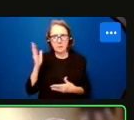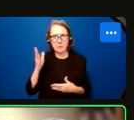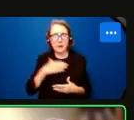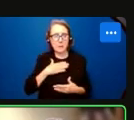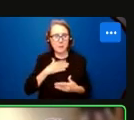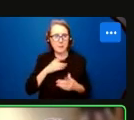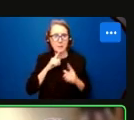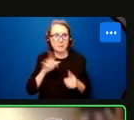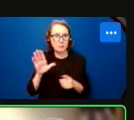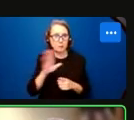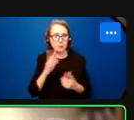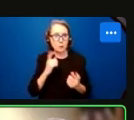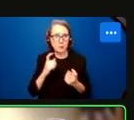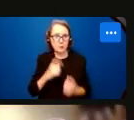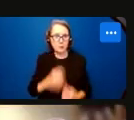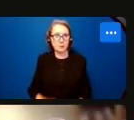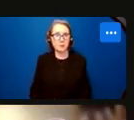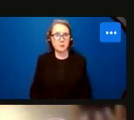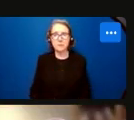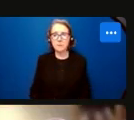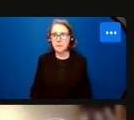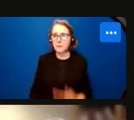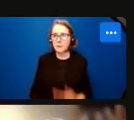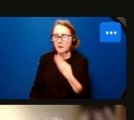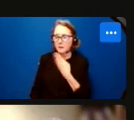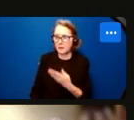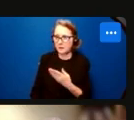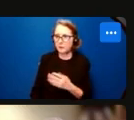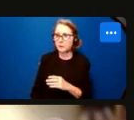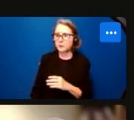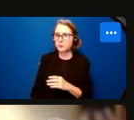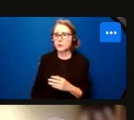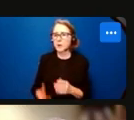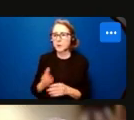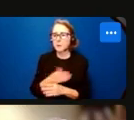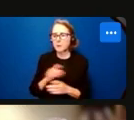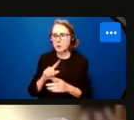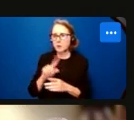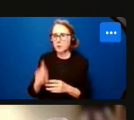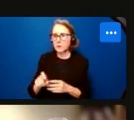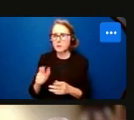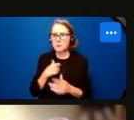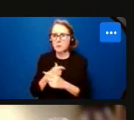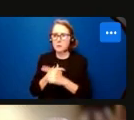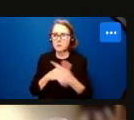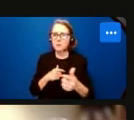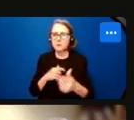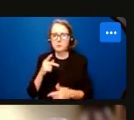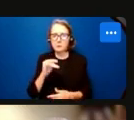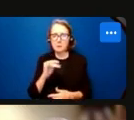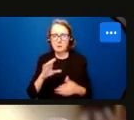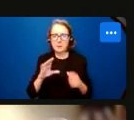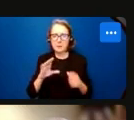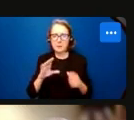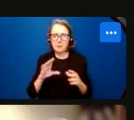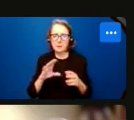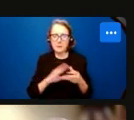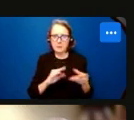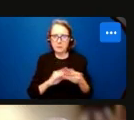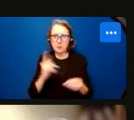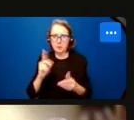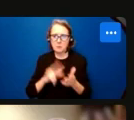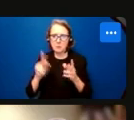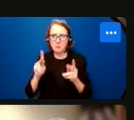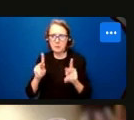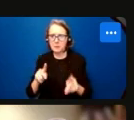to answer any of your questions. Thank you, Mr. Zink. Before we go to questions, we will go to public testimony. We do have one person signed up, so if I